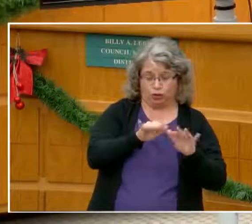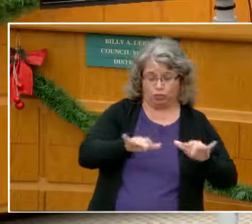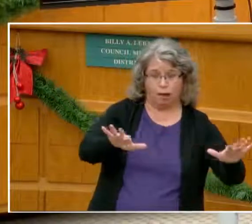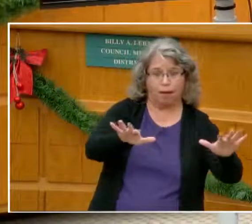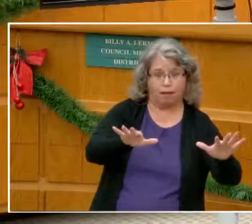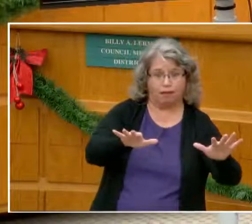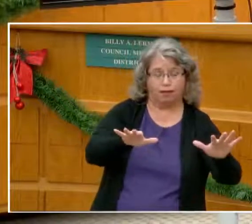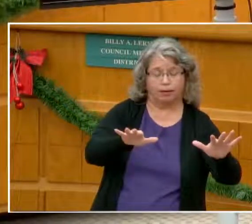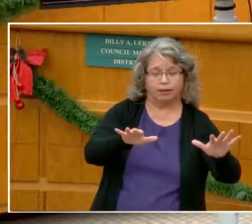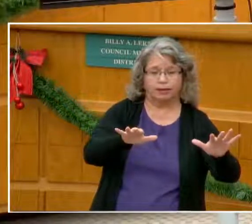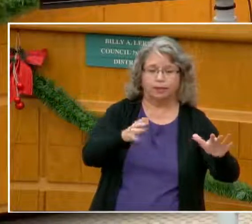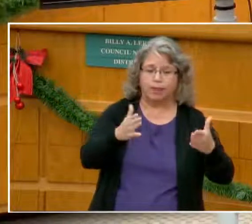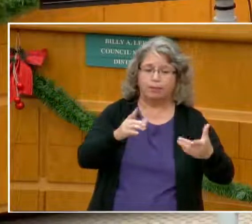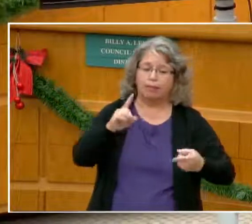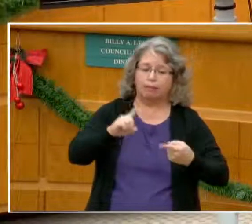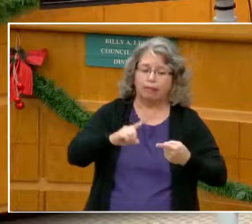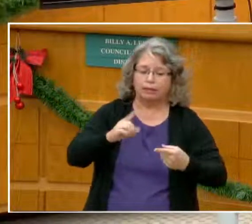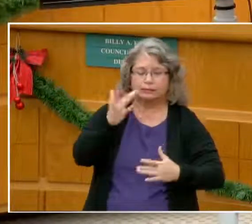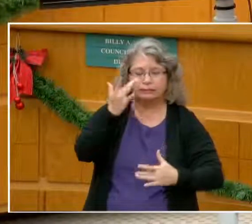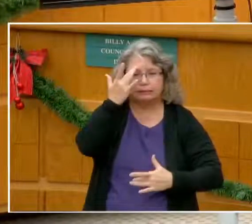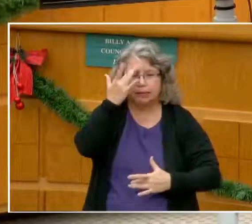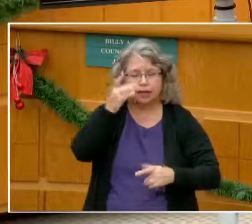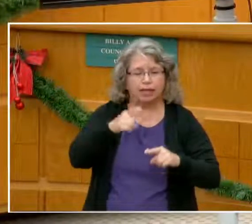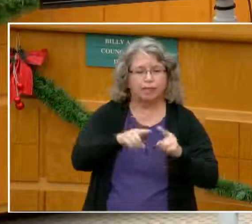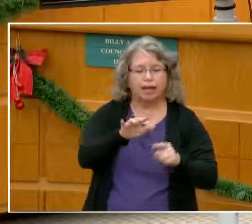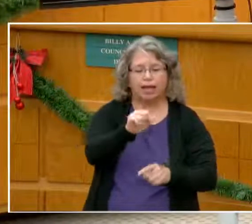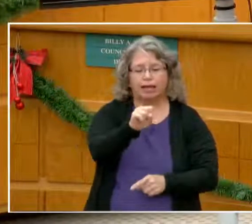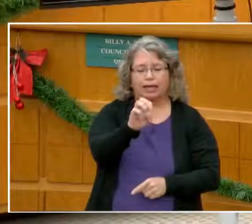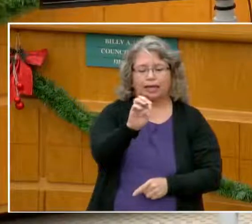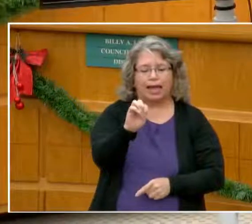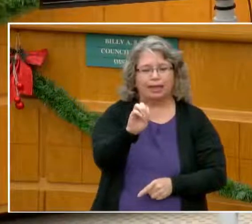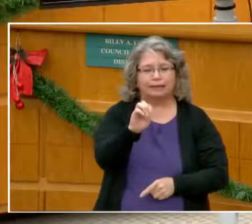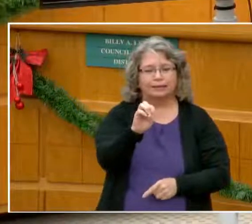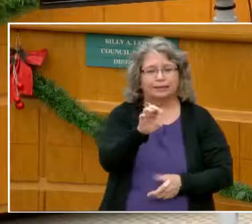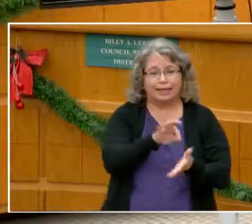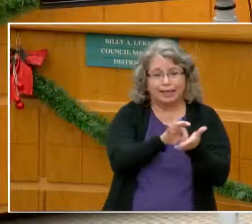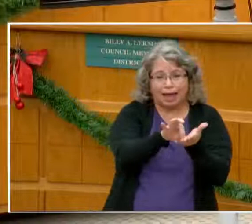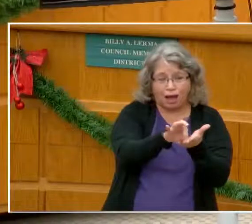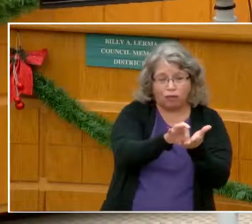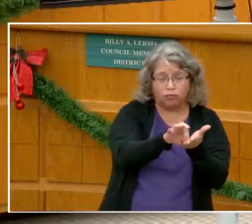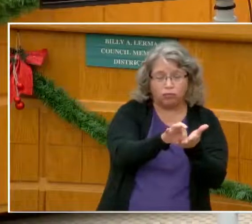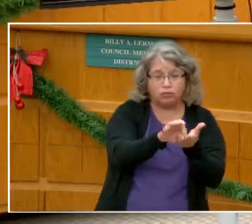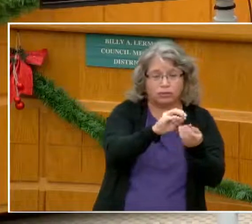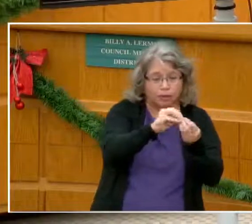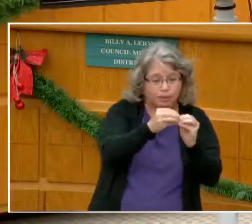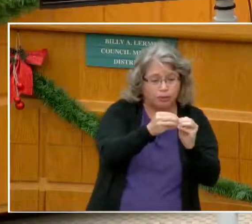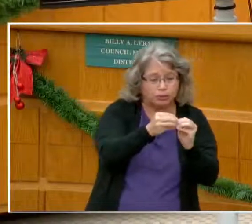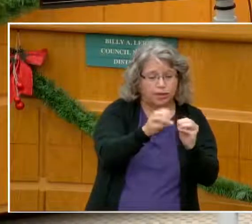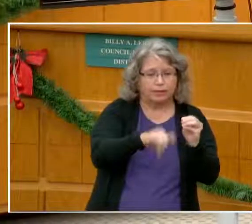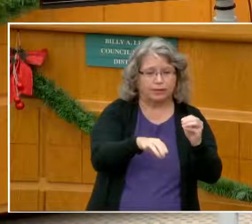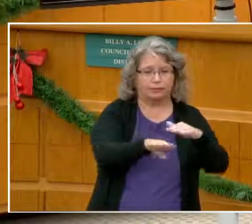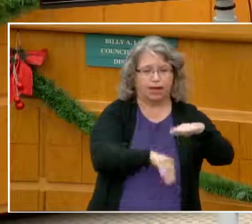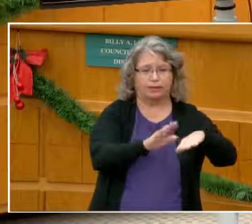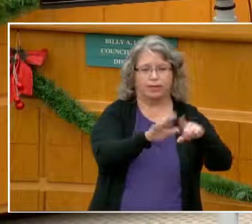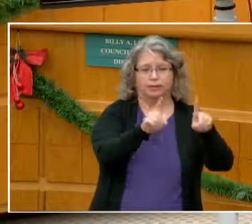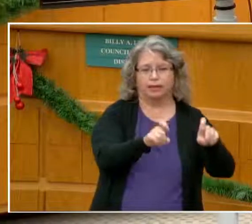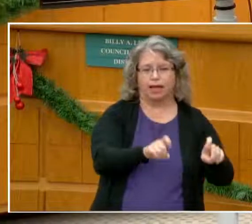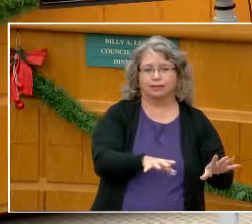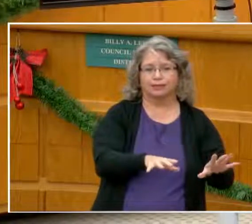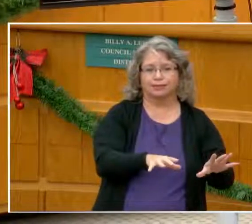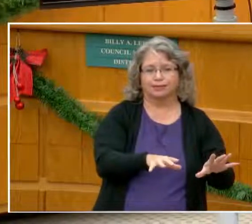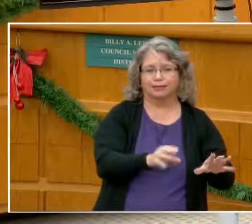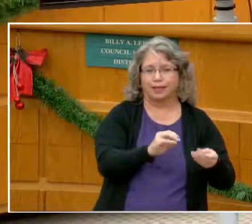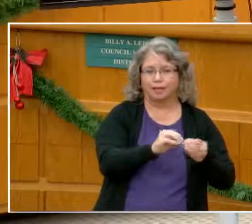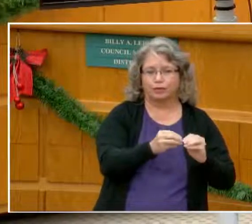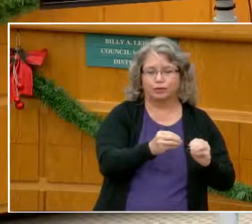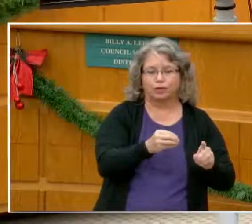illness. But case counts are based on tests. And some people, we don't know how many, of course, during this holiday season,